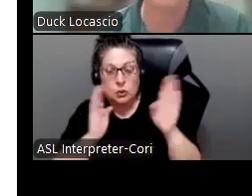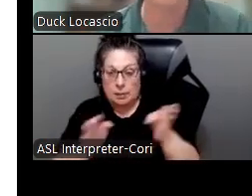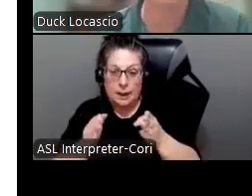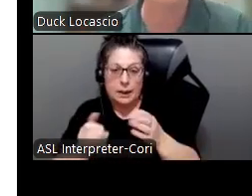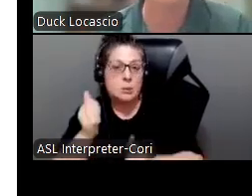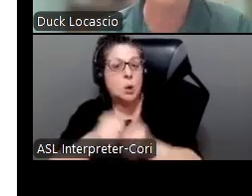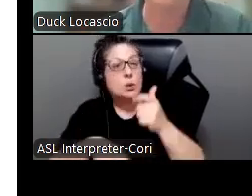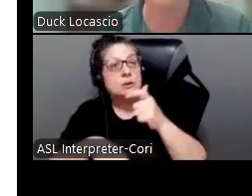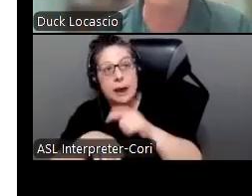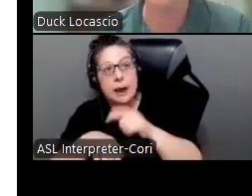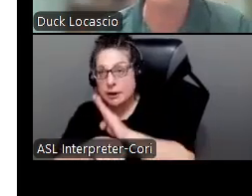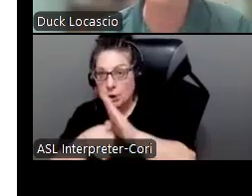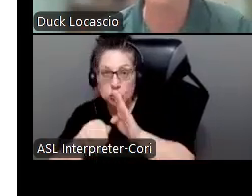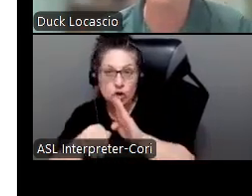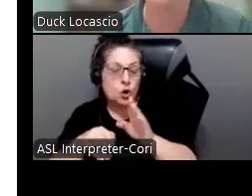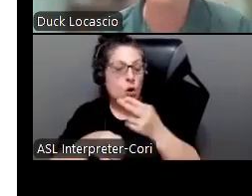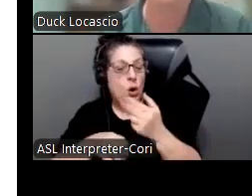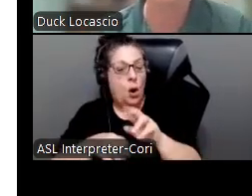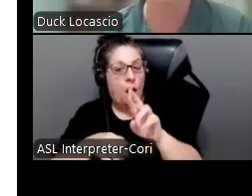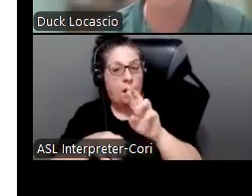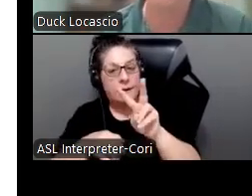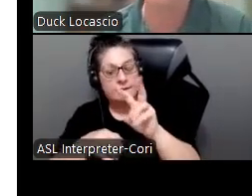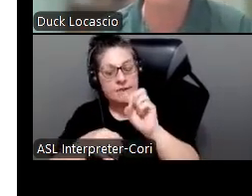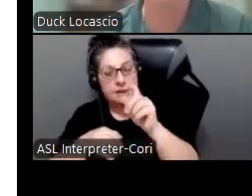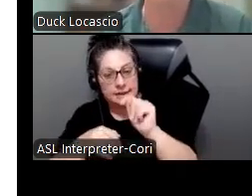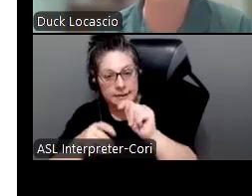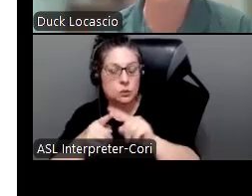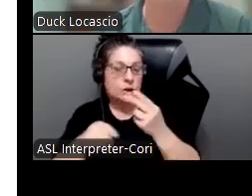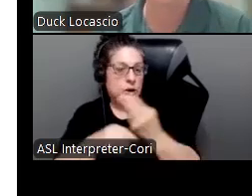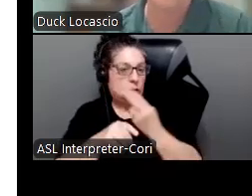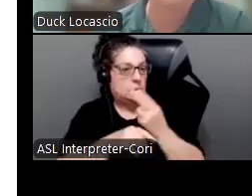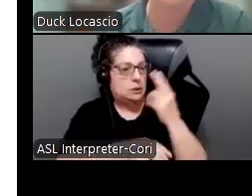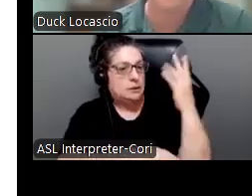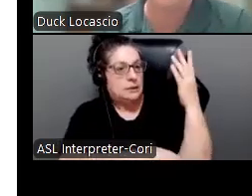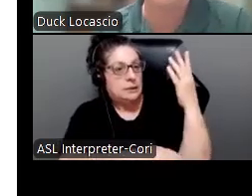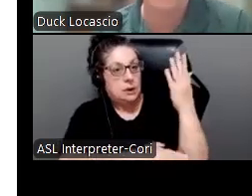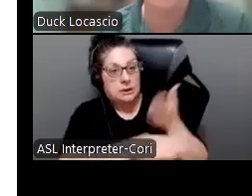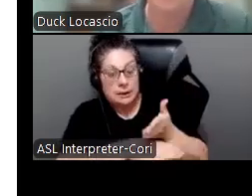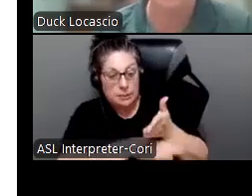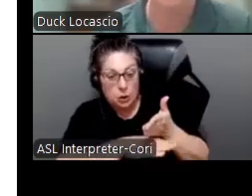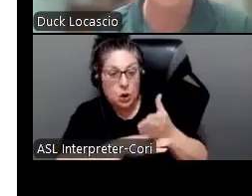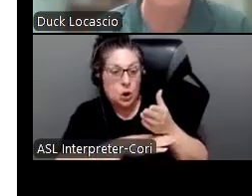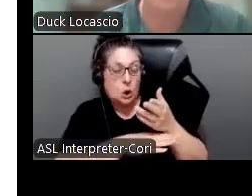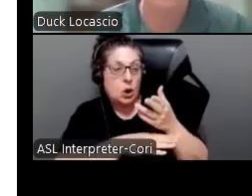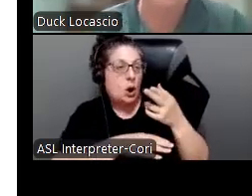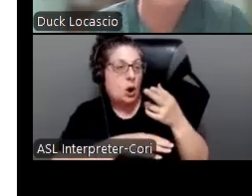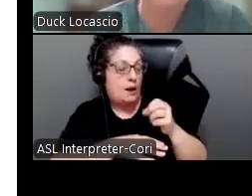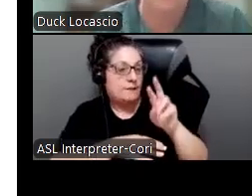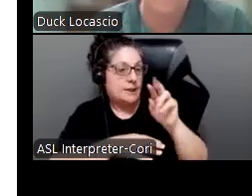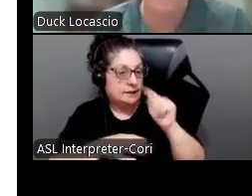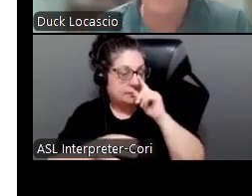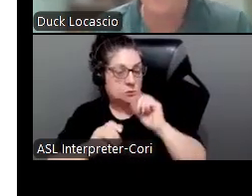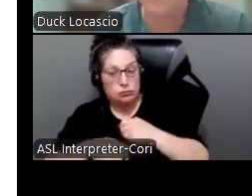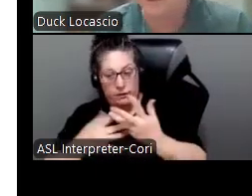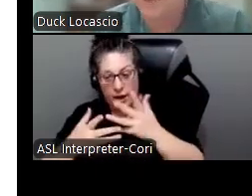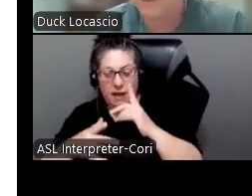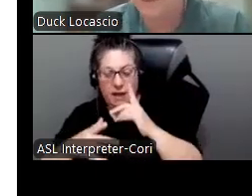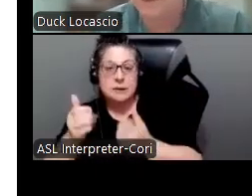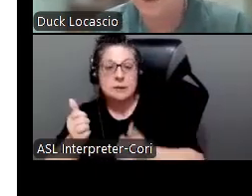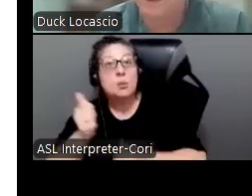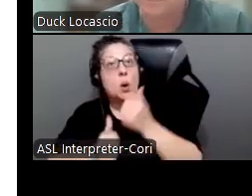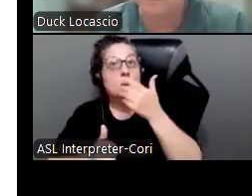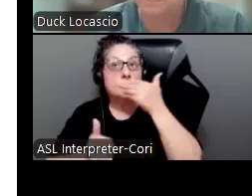commercial harvest. We use commercial timber harvesting to provide for that habitat because it's the most cost-effective way to do